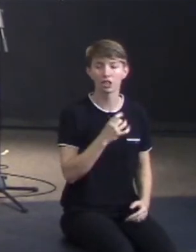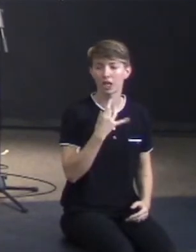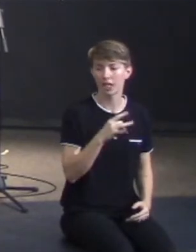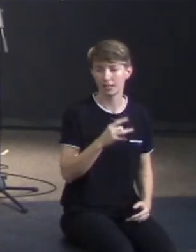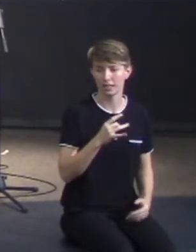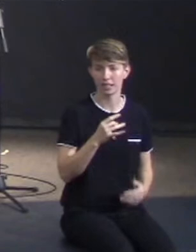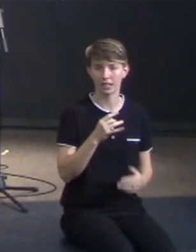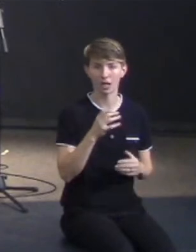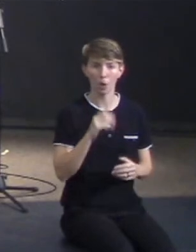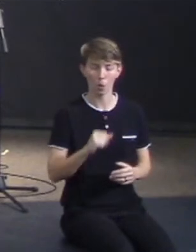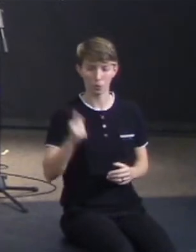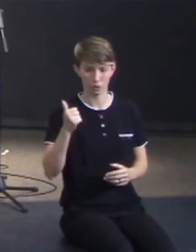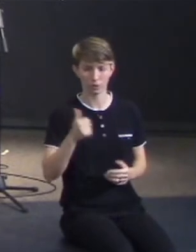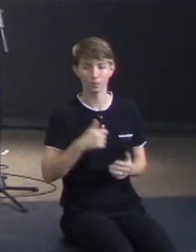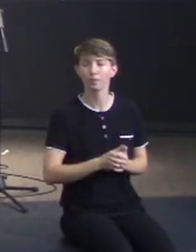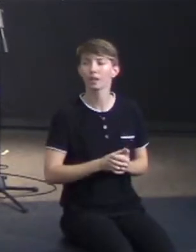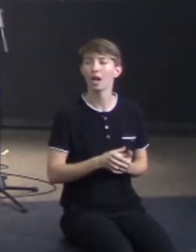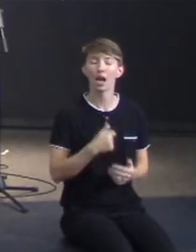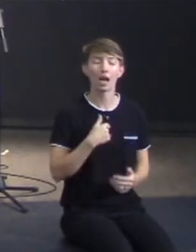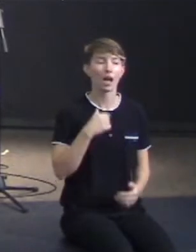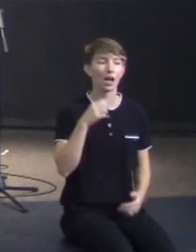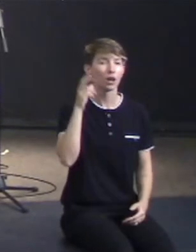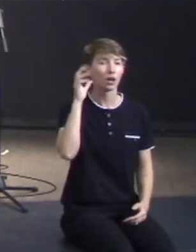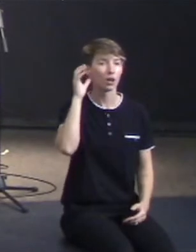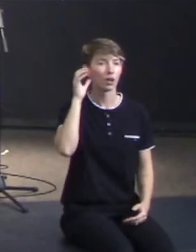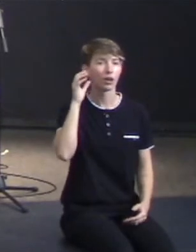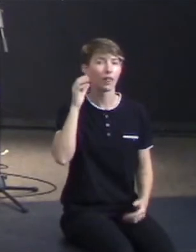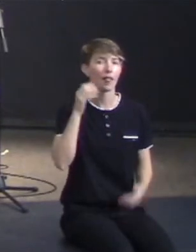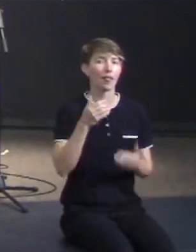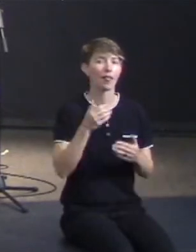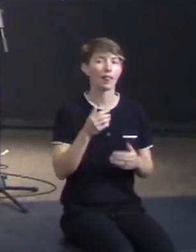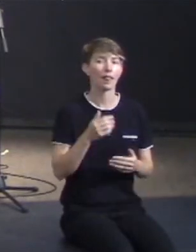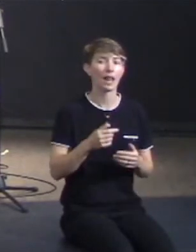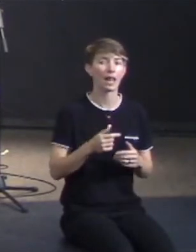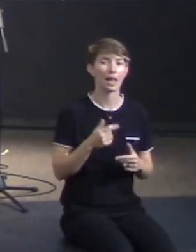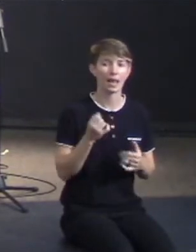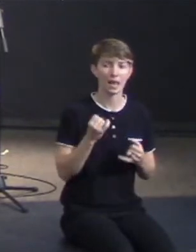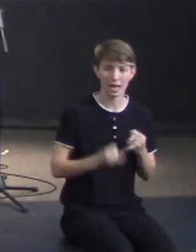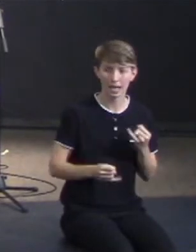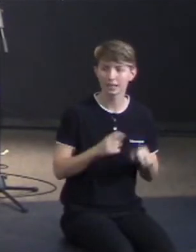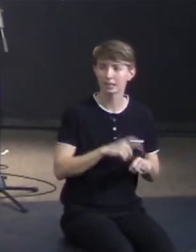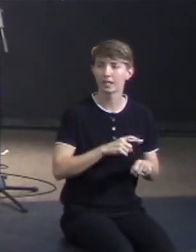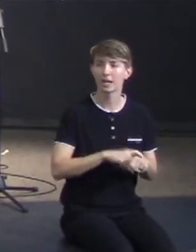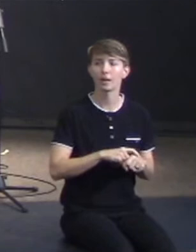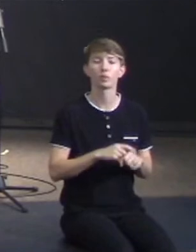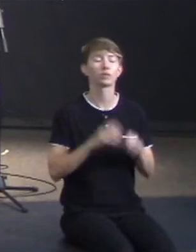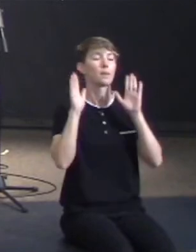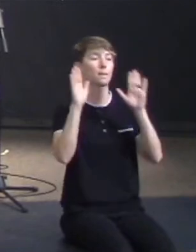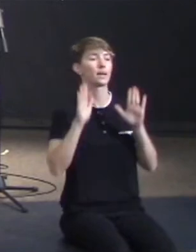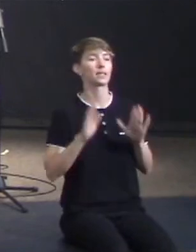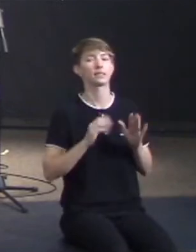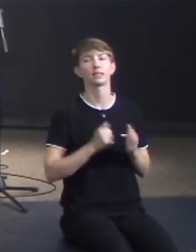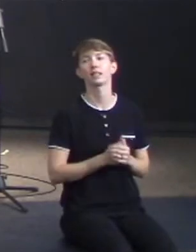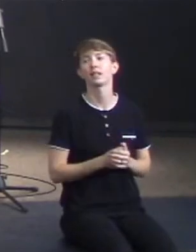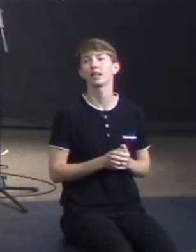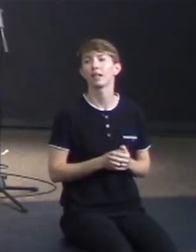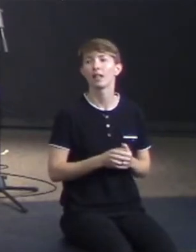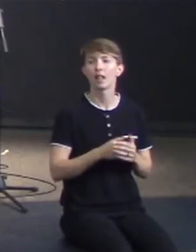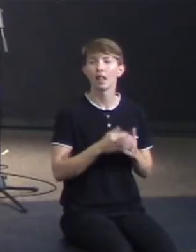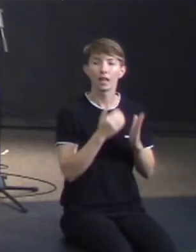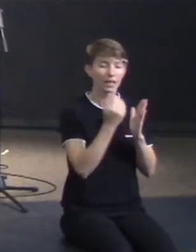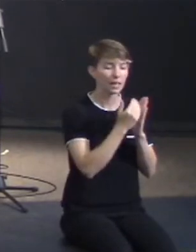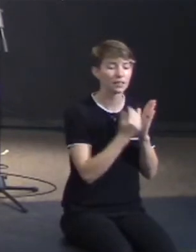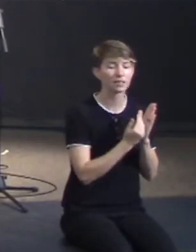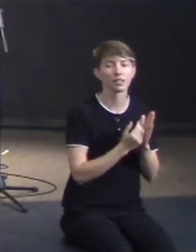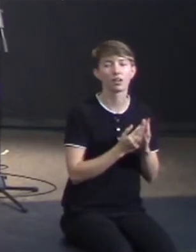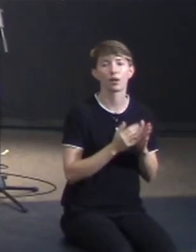heard that the last time the lesson was amazing. Hadrian did a lesson on prayer that really moved all